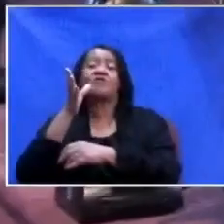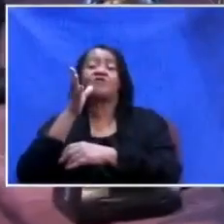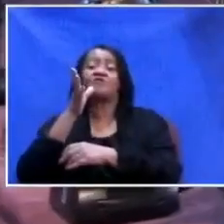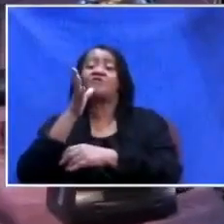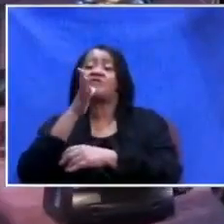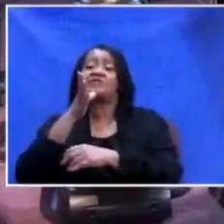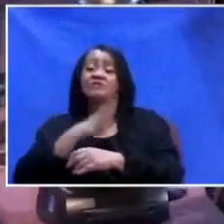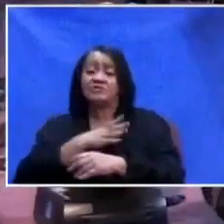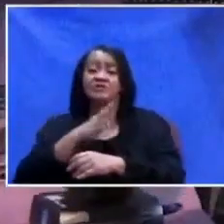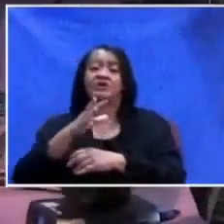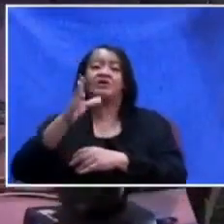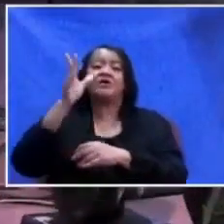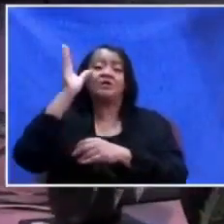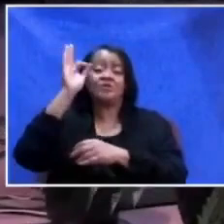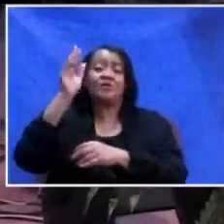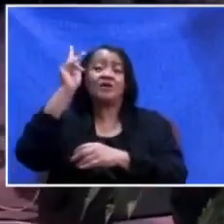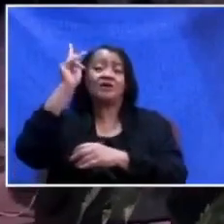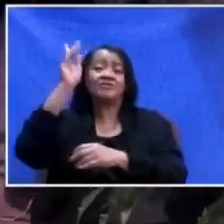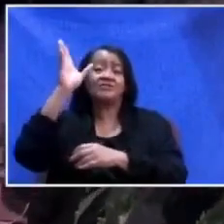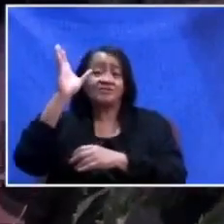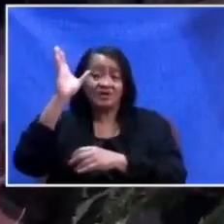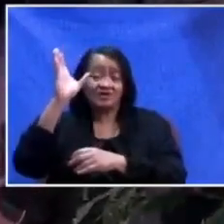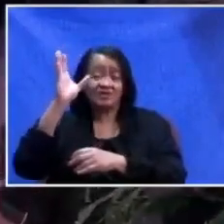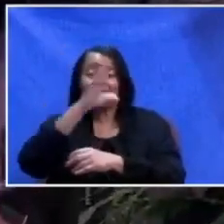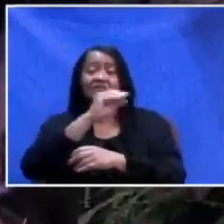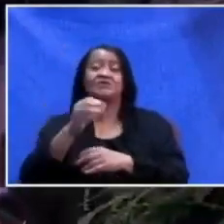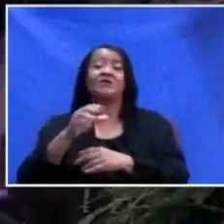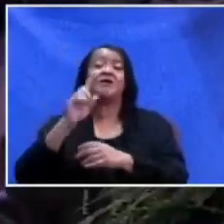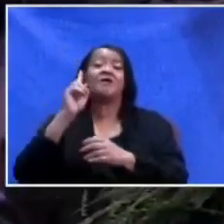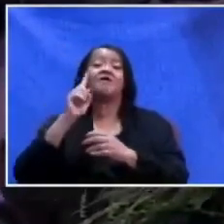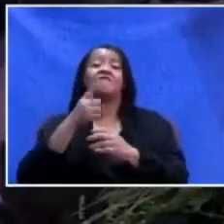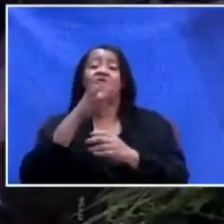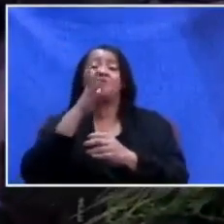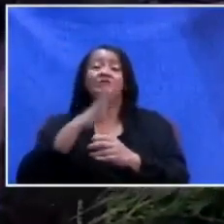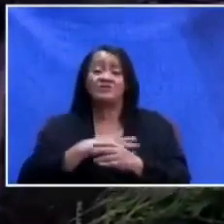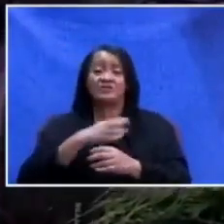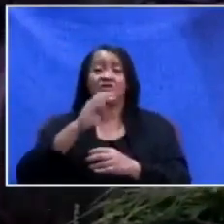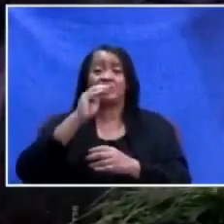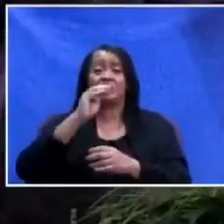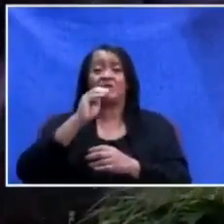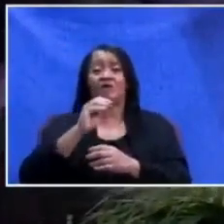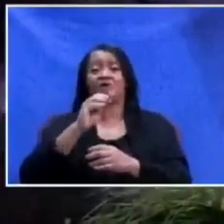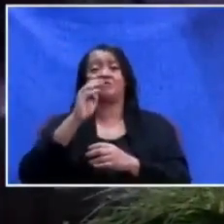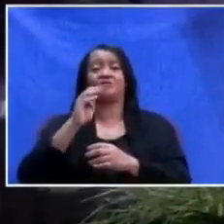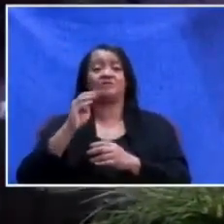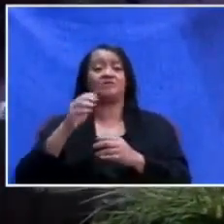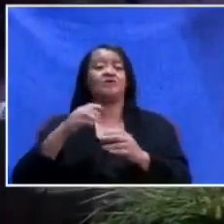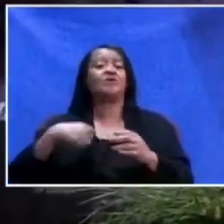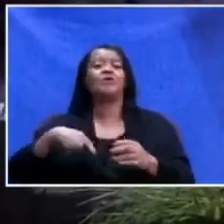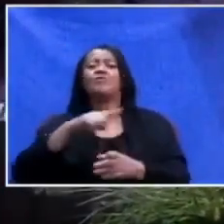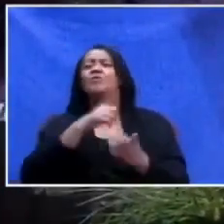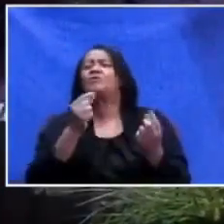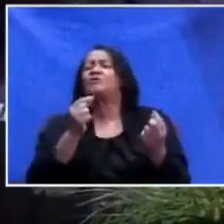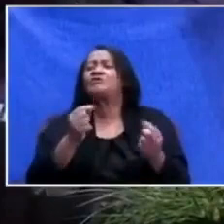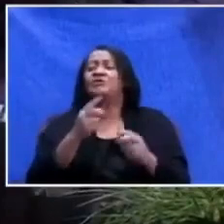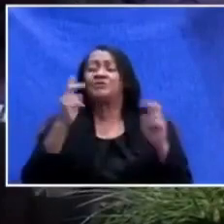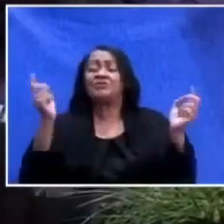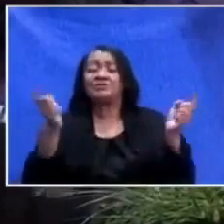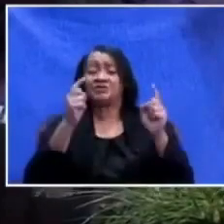Kevin W. Cosby and Barnetta Cosby, God bless you. We're celebrating 42 years of ministry.